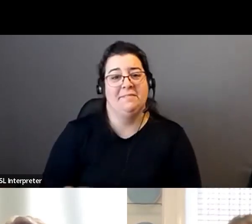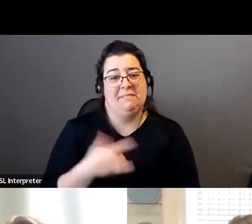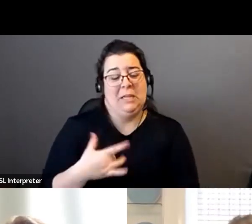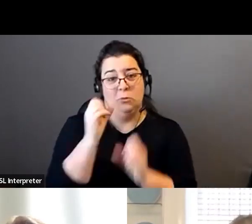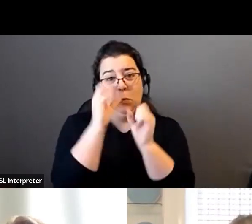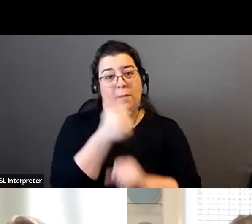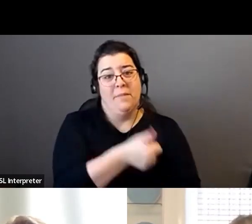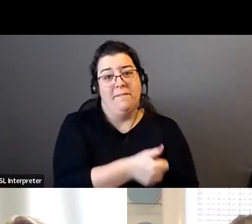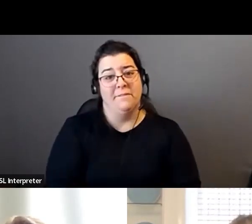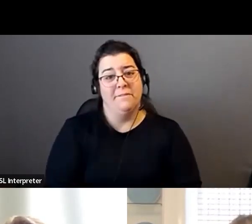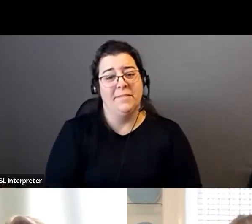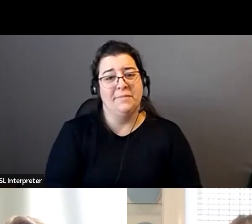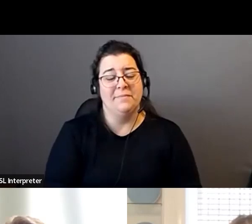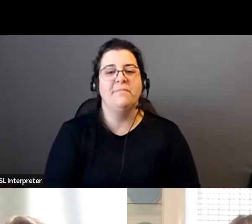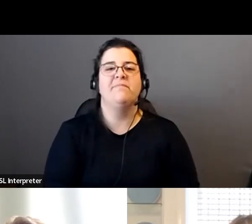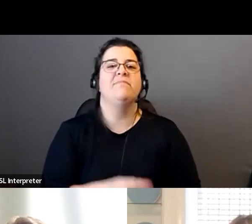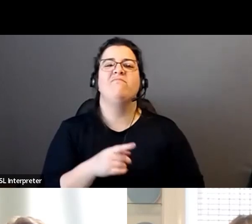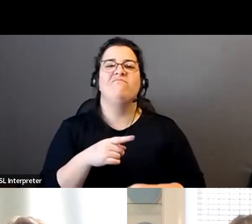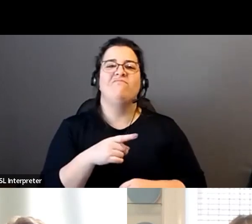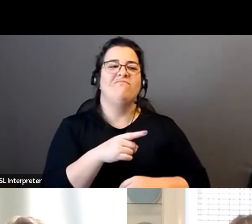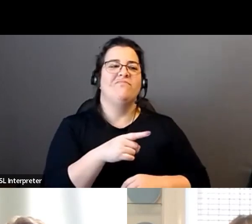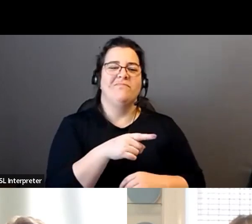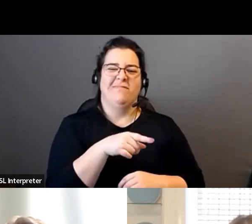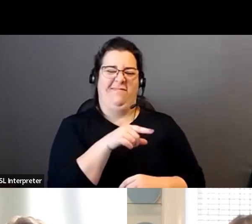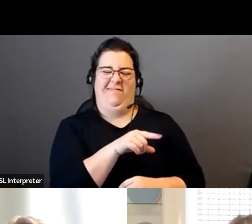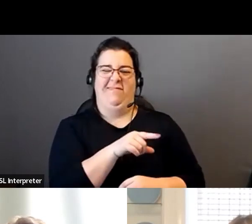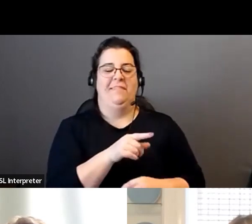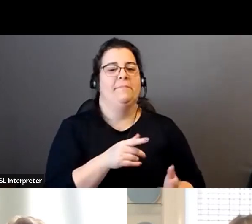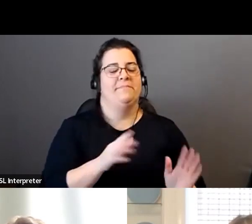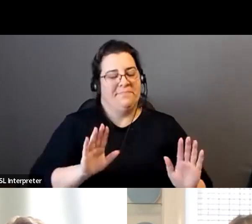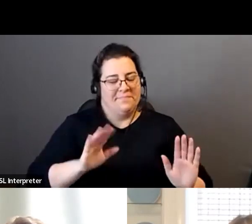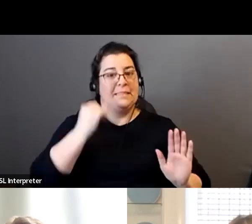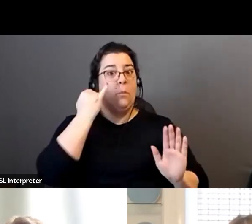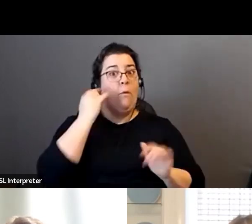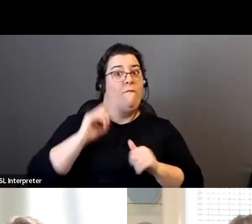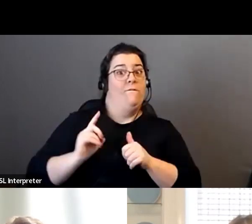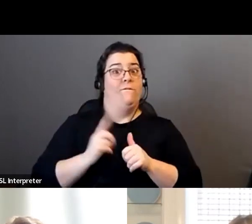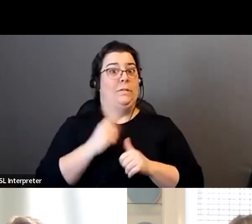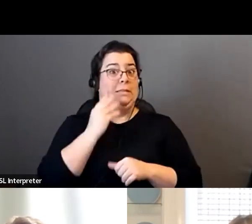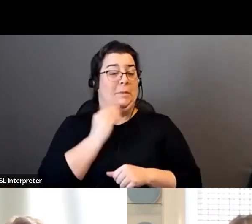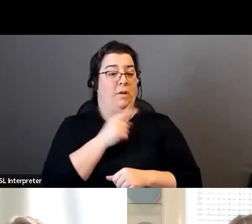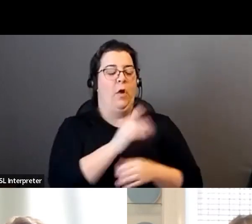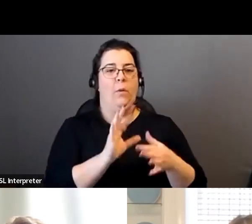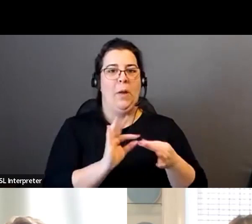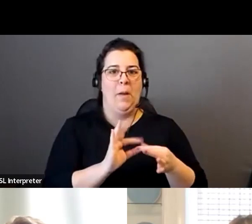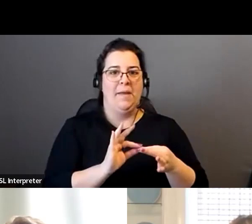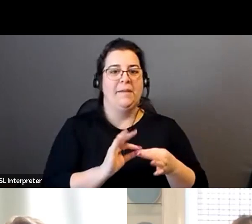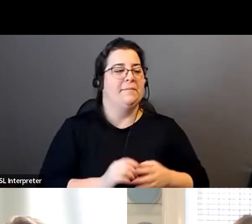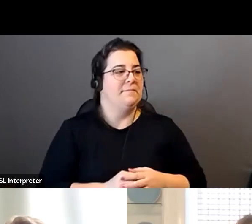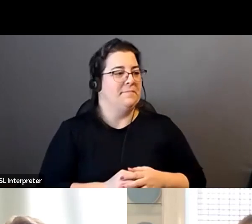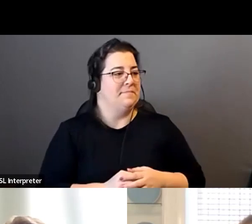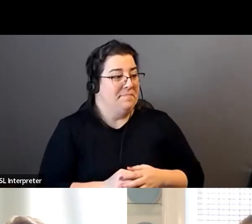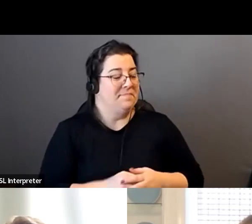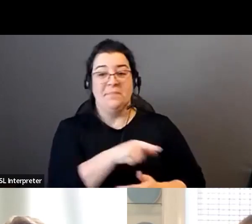say they'll always ask. Well, many, especially when they're on for the first time, they go, "So, what do you think?" I say, "Well, what do you think?